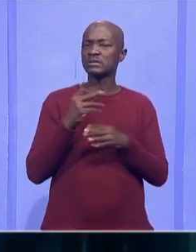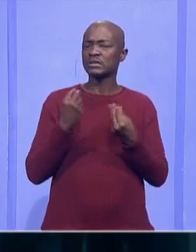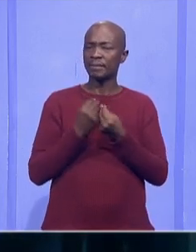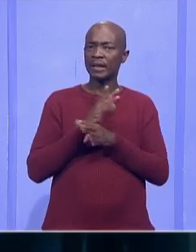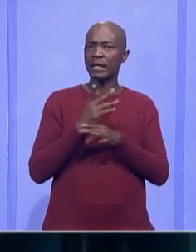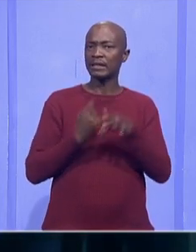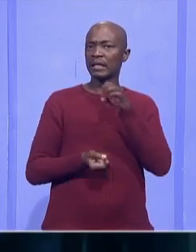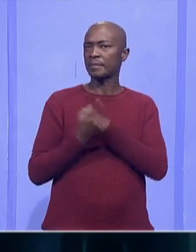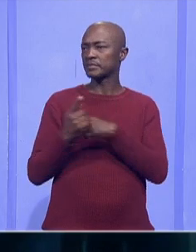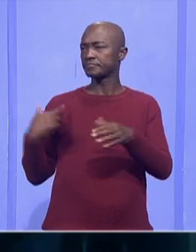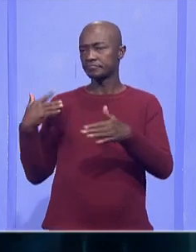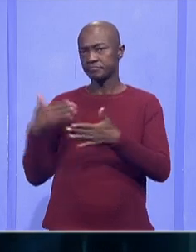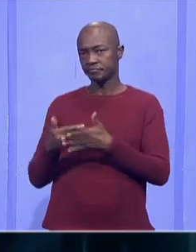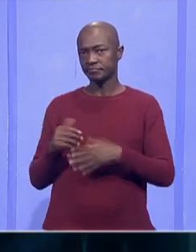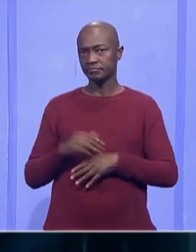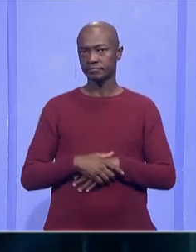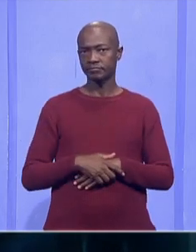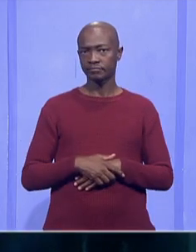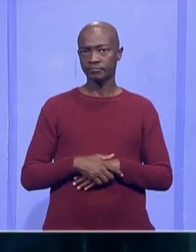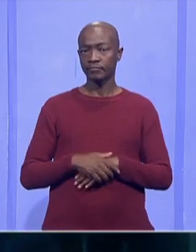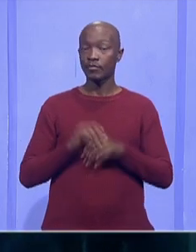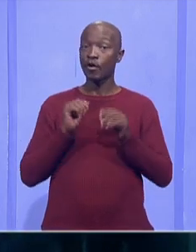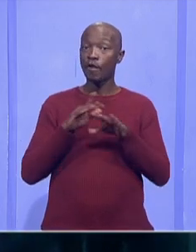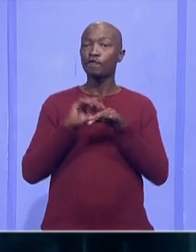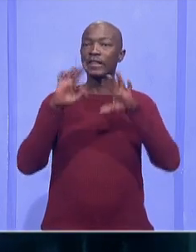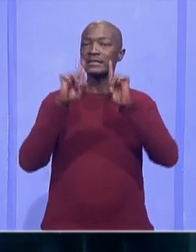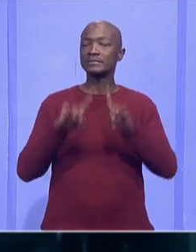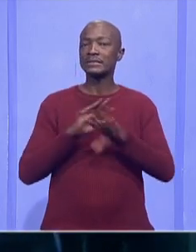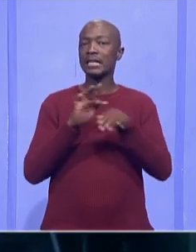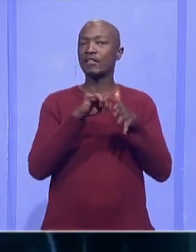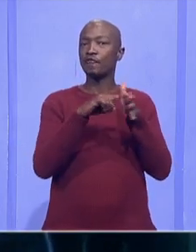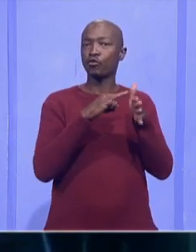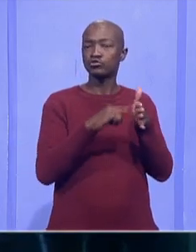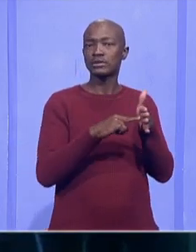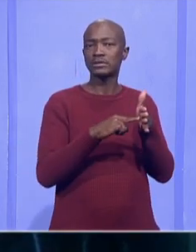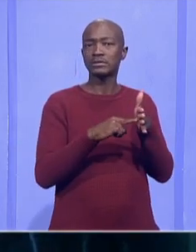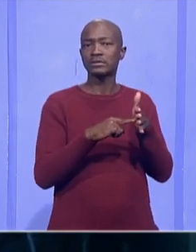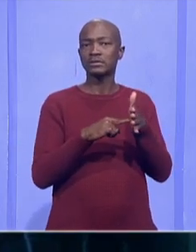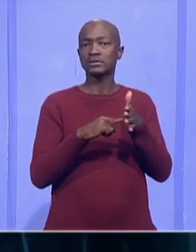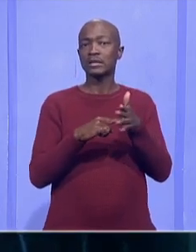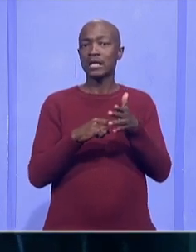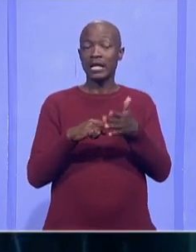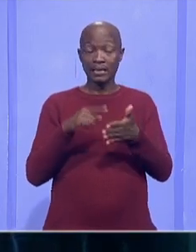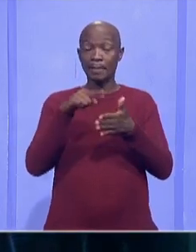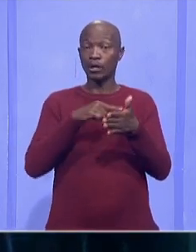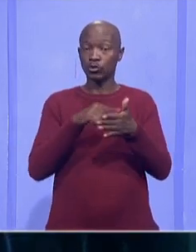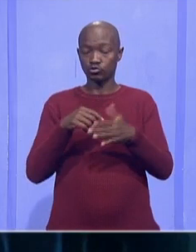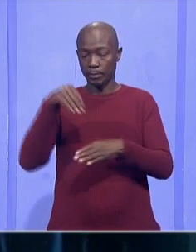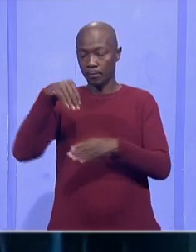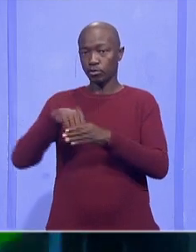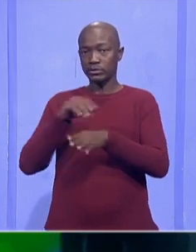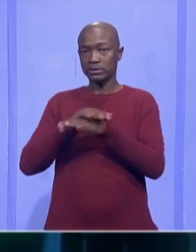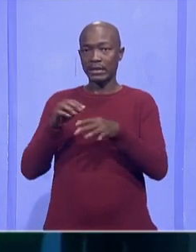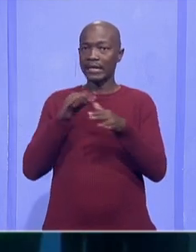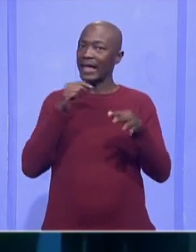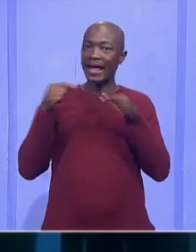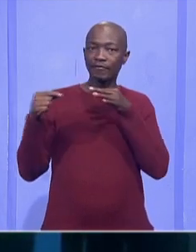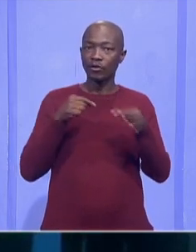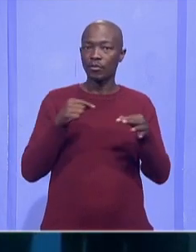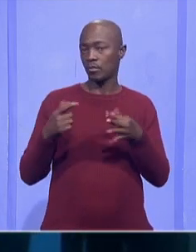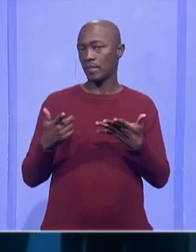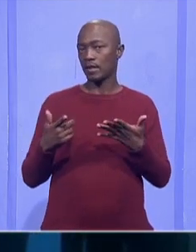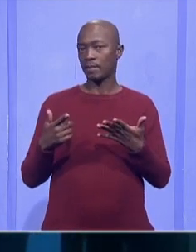place? For the what? For the special votes, the ballots were put inside envelopes, right? Which is not what's taking place